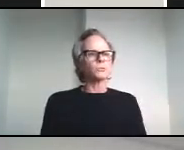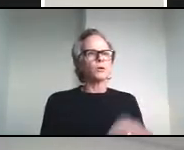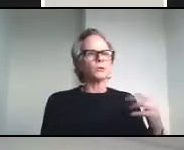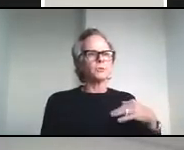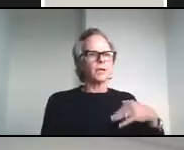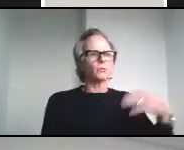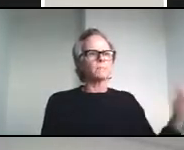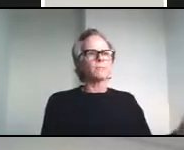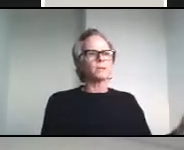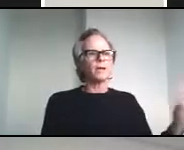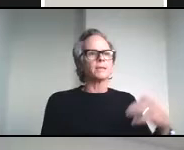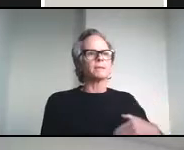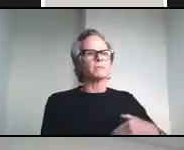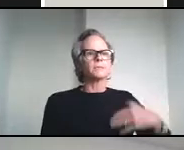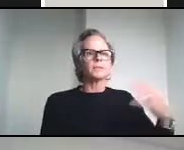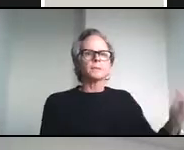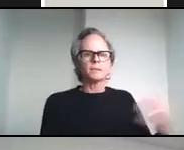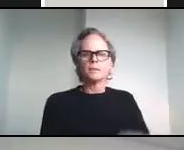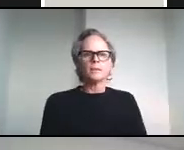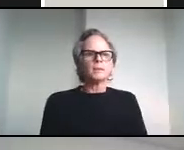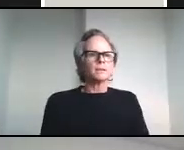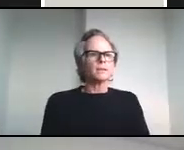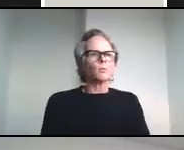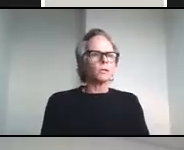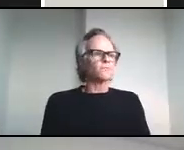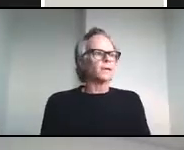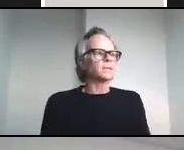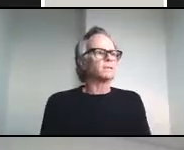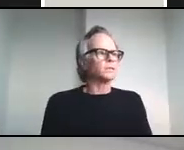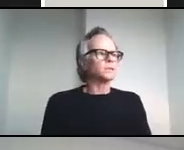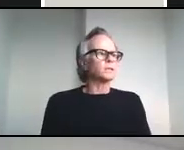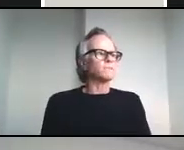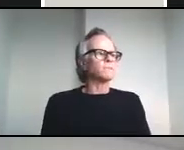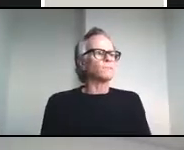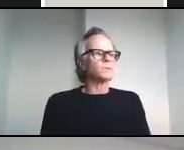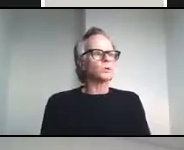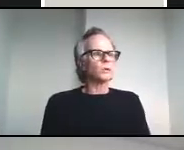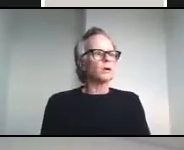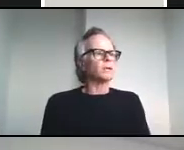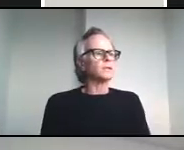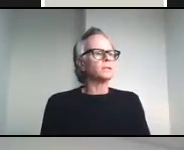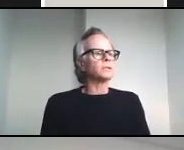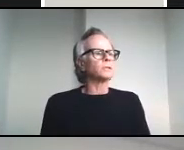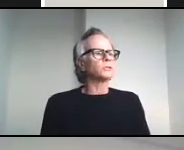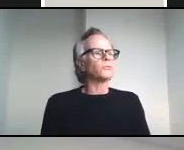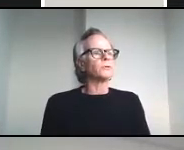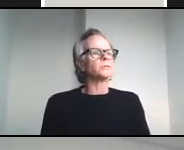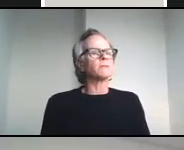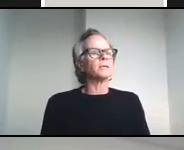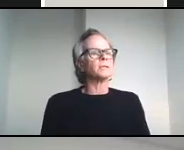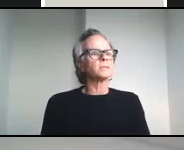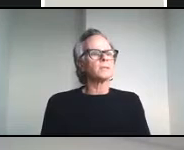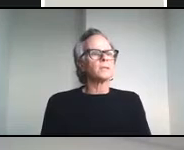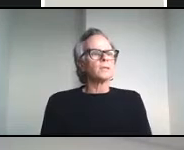space to the hall to not only bring light in, but see the kind of wonderful activities of what's going on in the